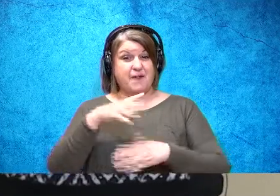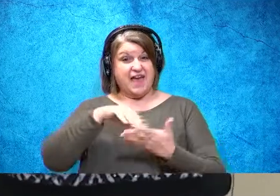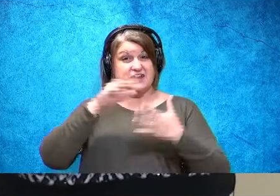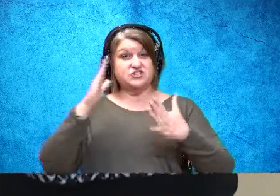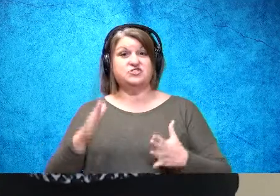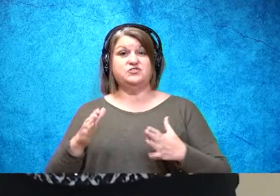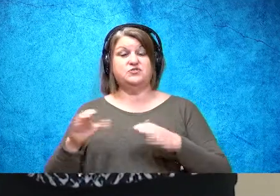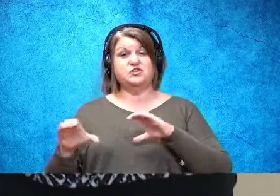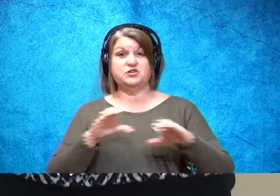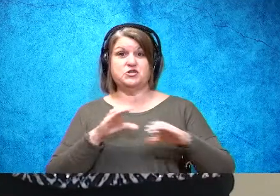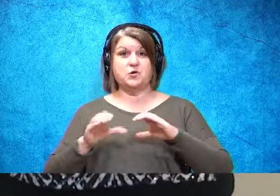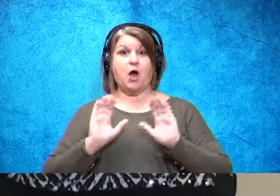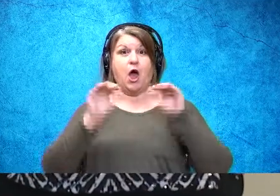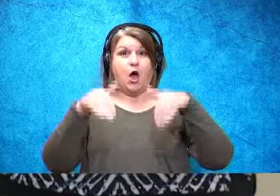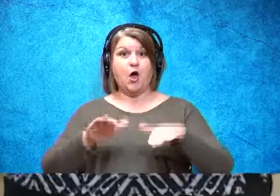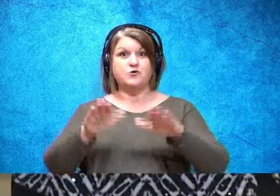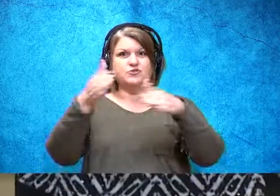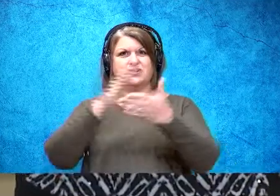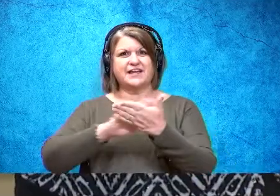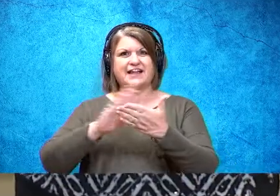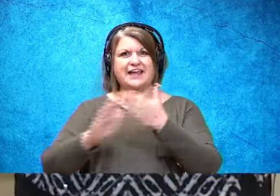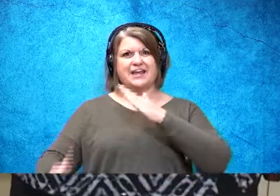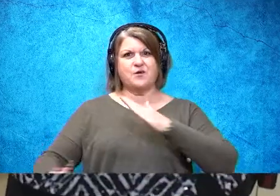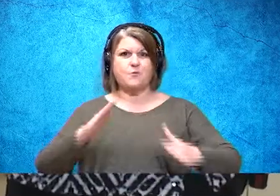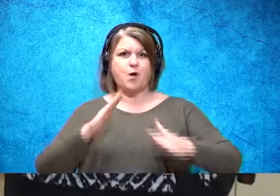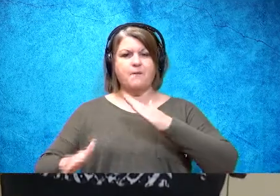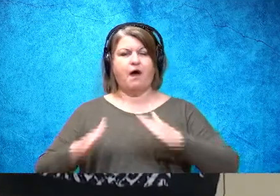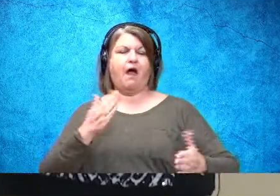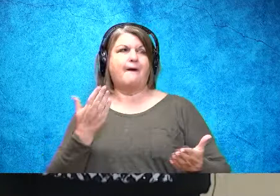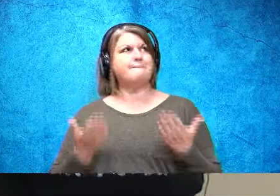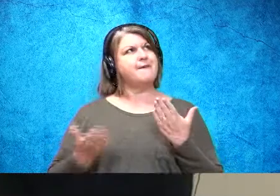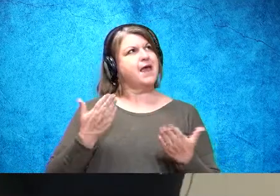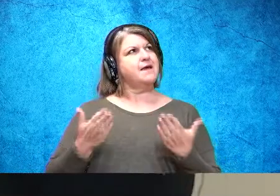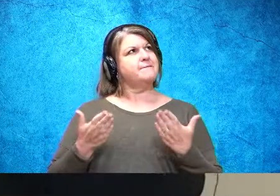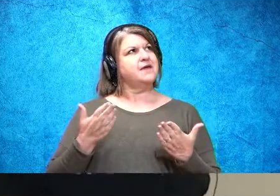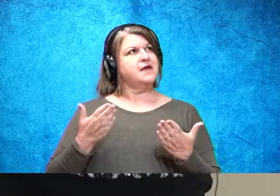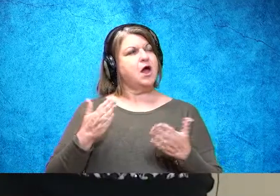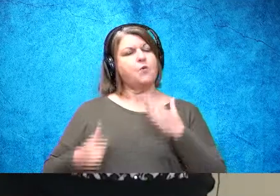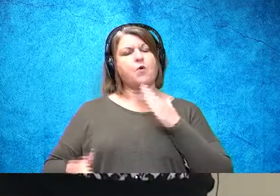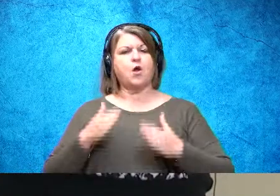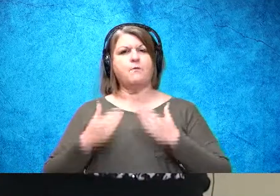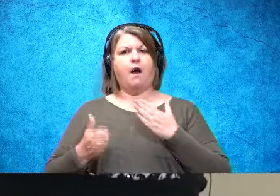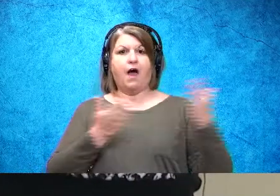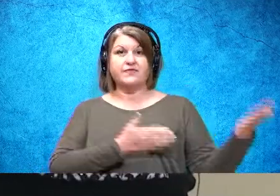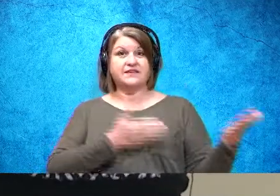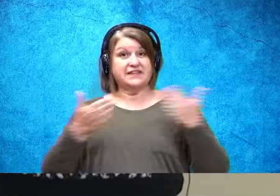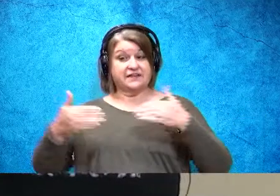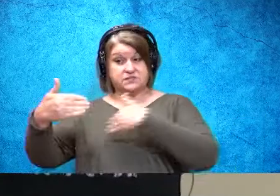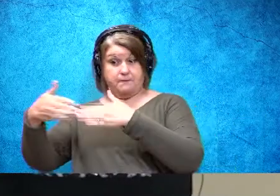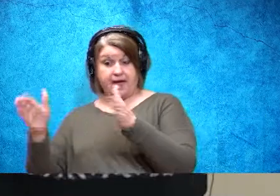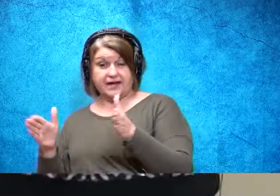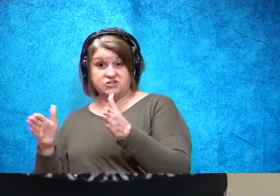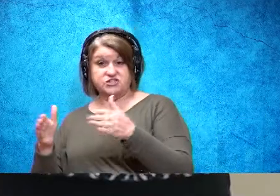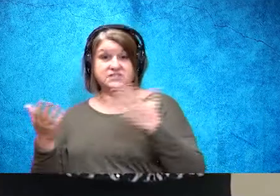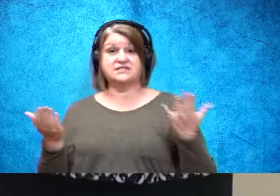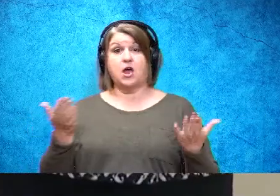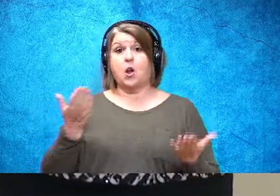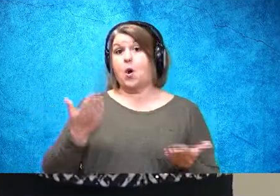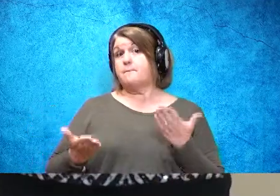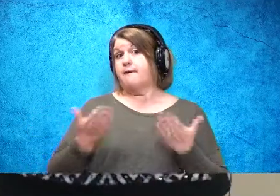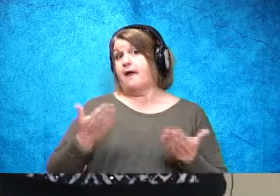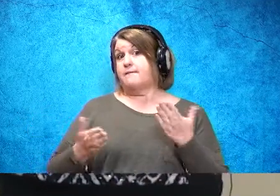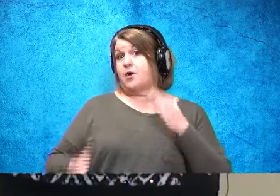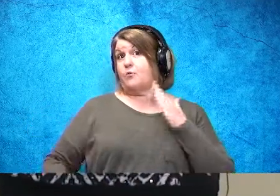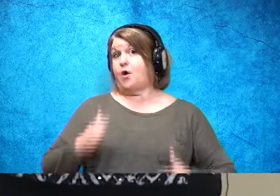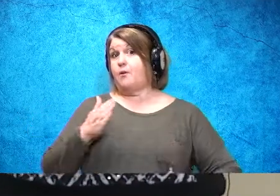one of those, if you have a robot that delivers packages, if you have a robot that maybe does yard work,